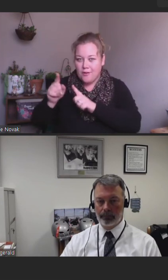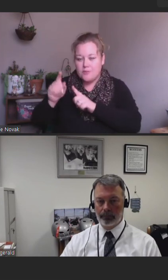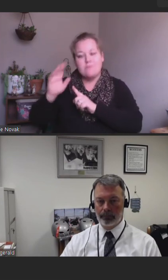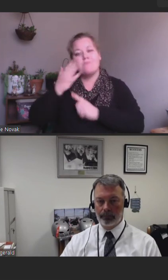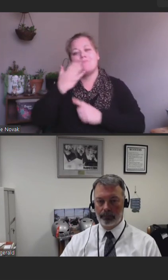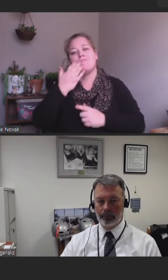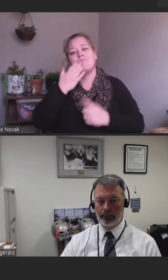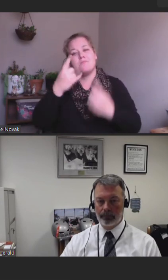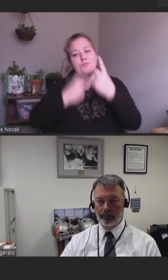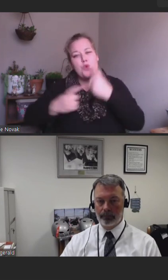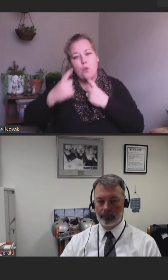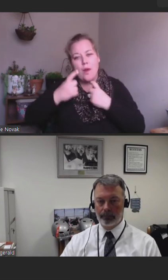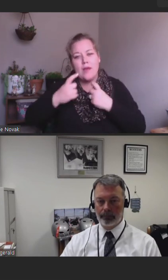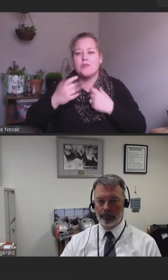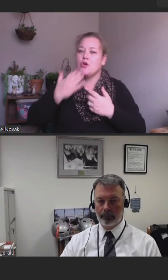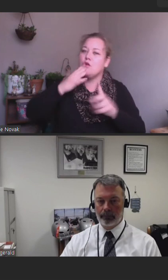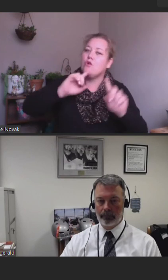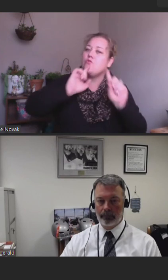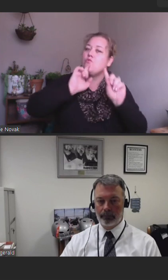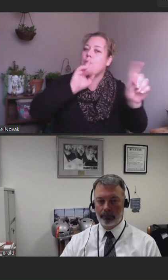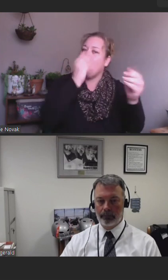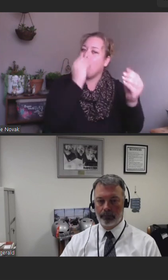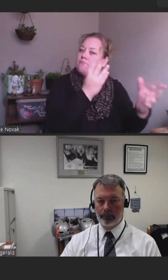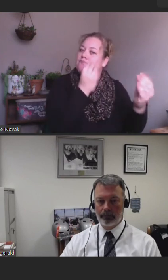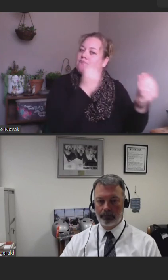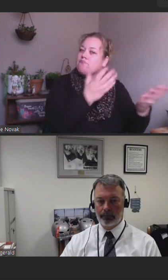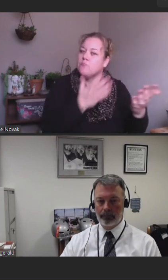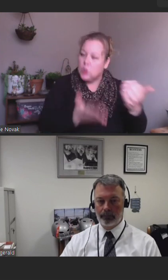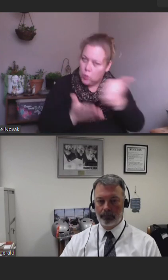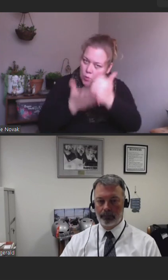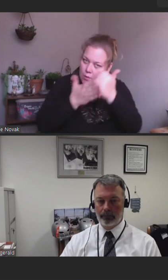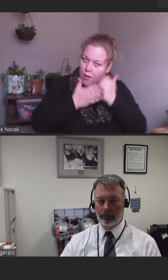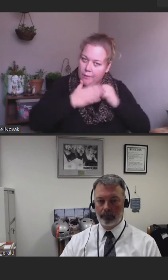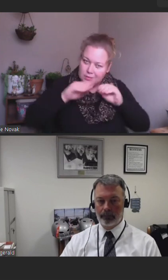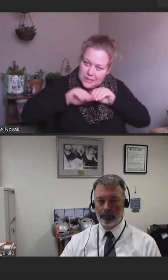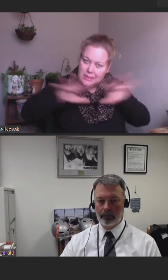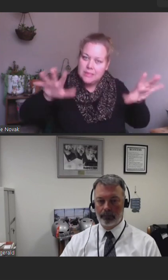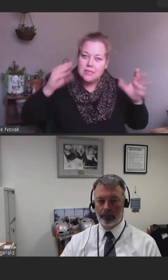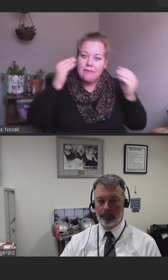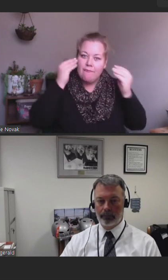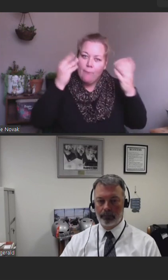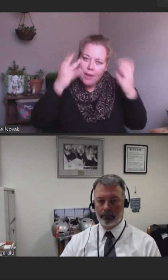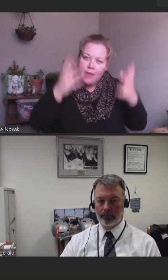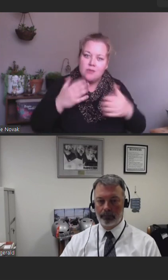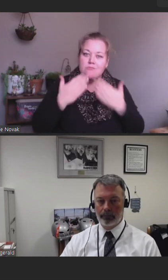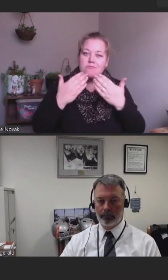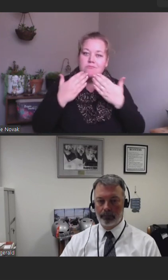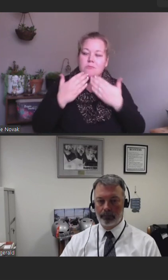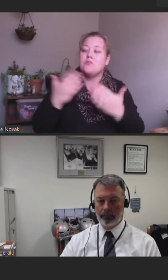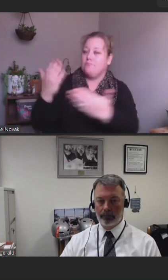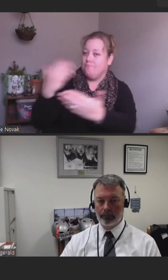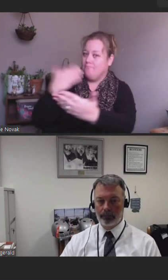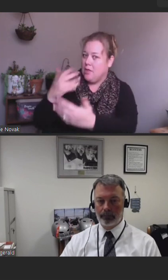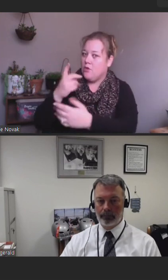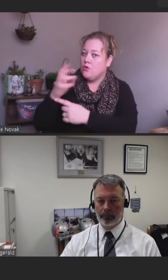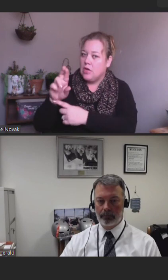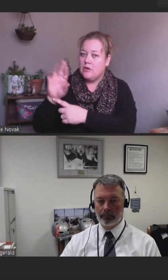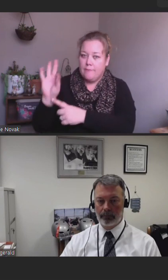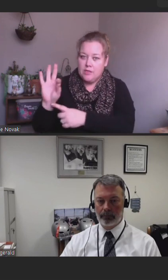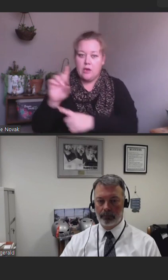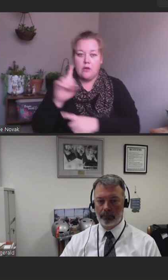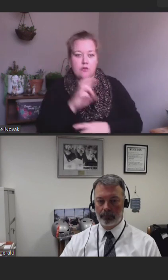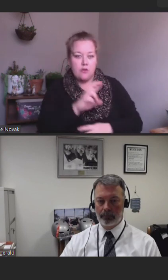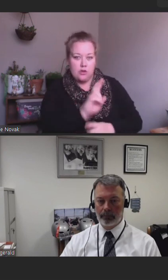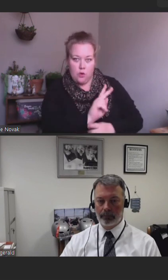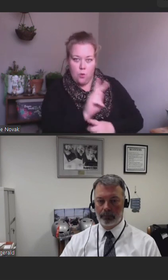that you ask, the good reporting that you do, helping us to get this message out. On behalf of Dr. Kowalski and Dr. Fitzgerald and I and the rest